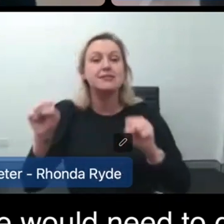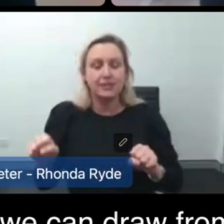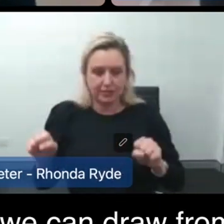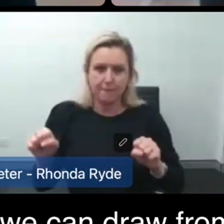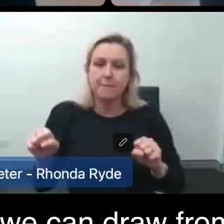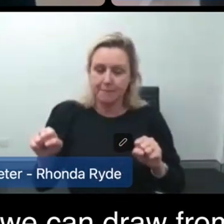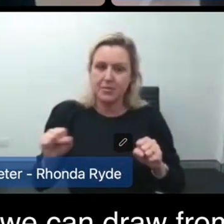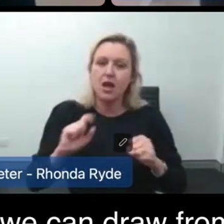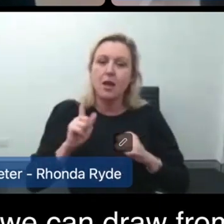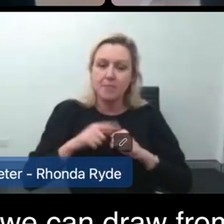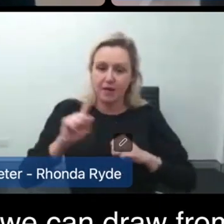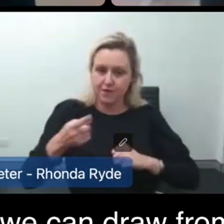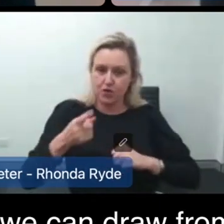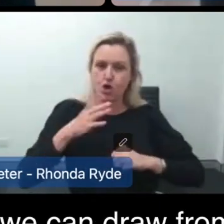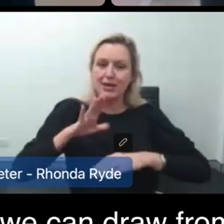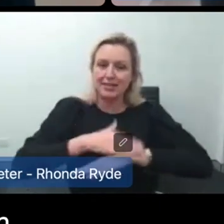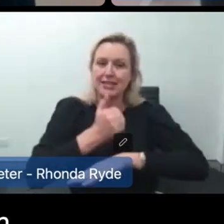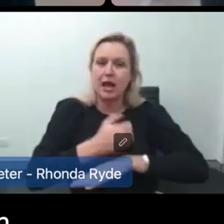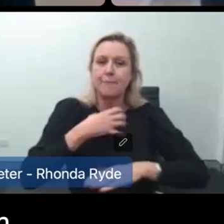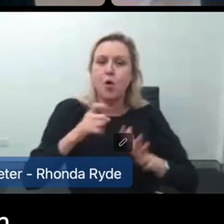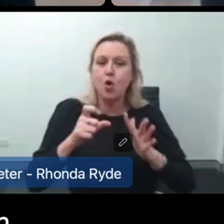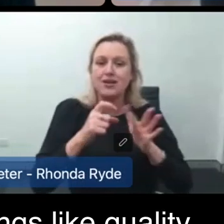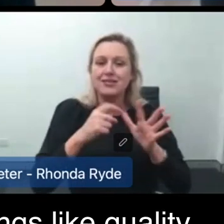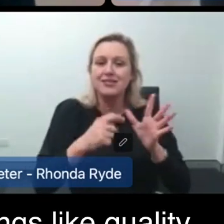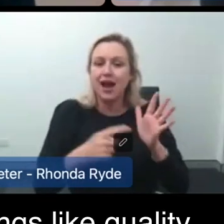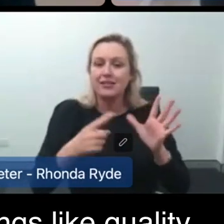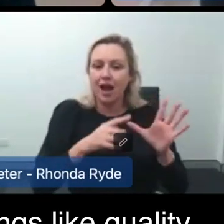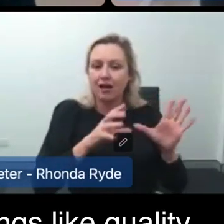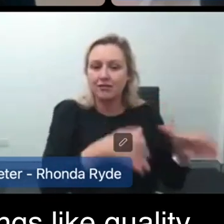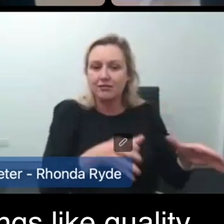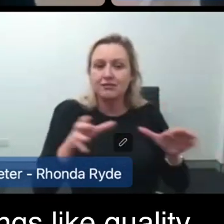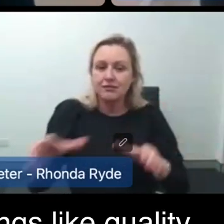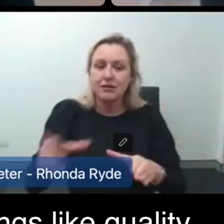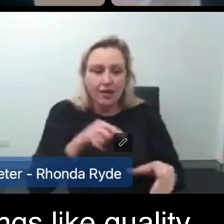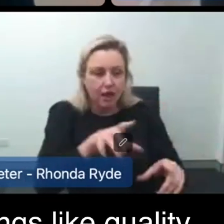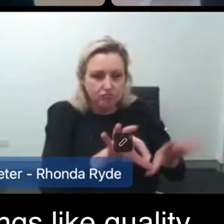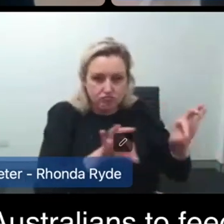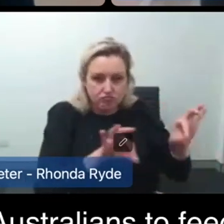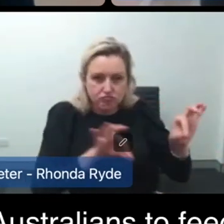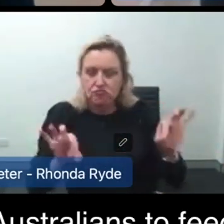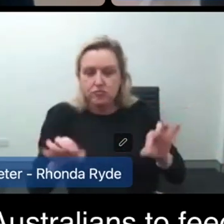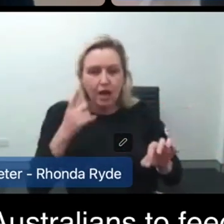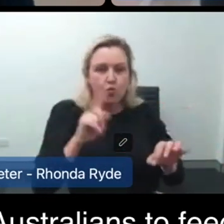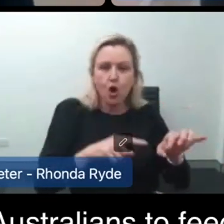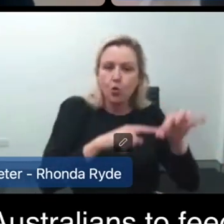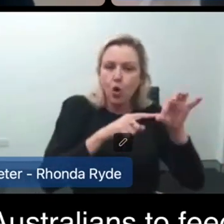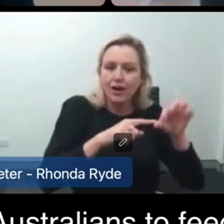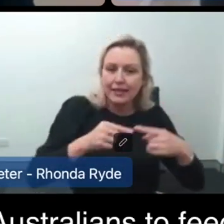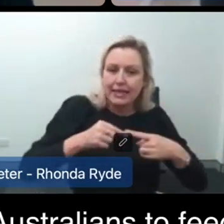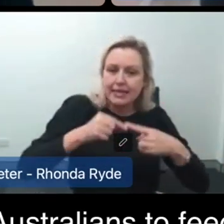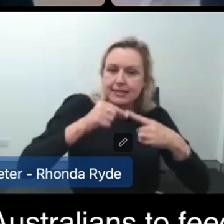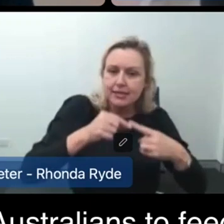to do is establish more data sets that we can draw from in the system. So certainly looking at things like quality indicators,